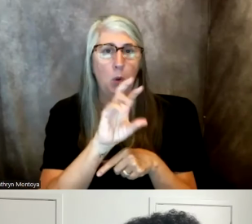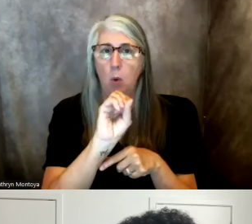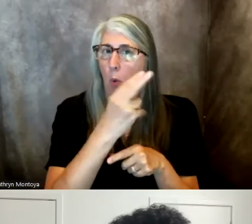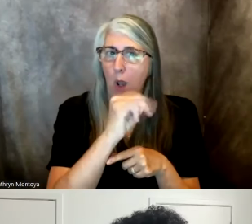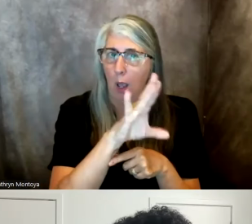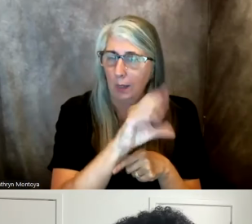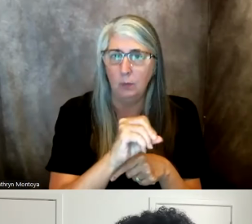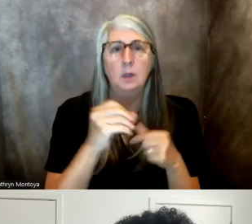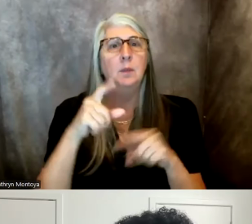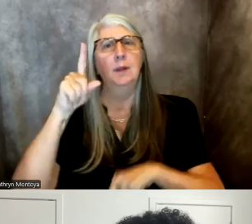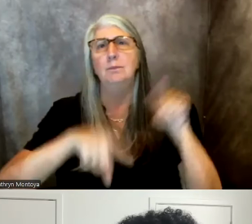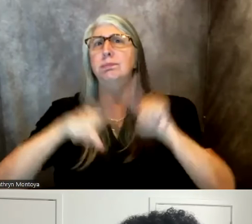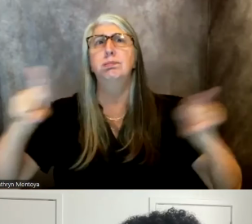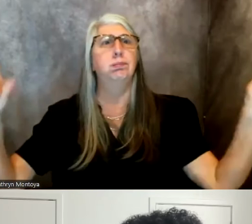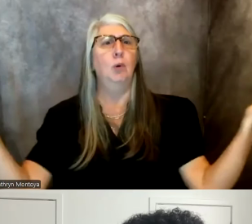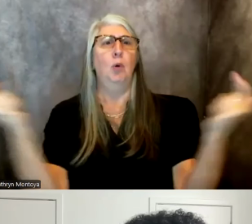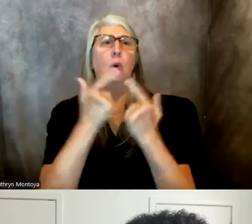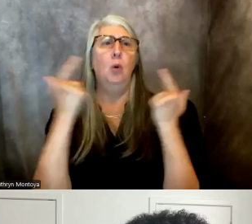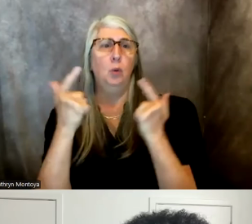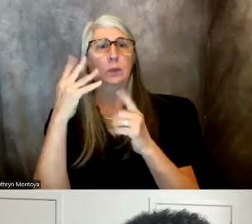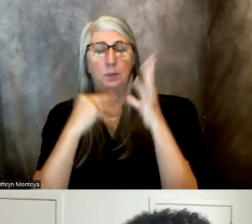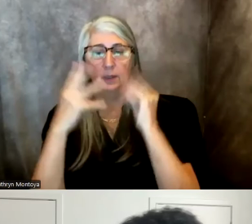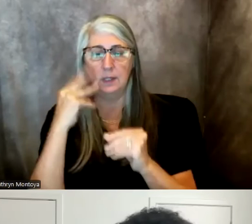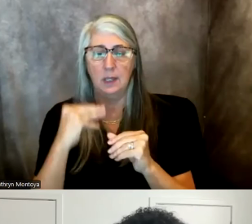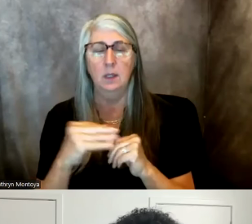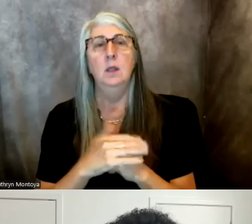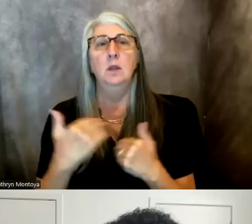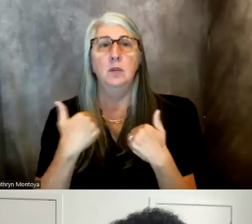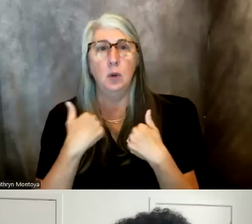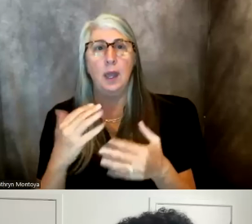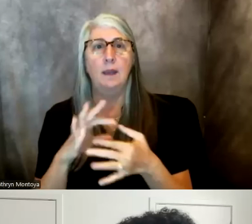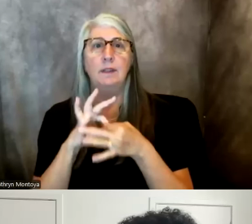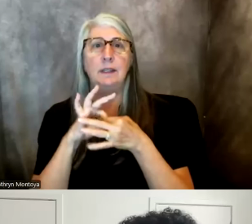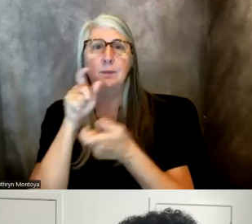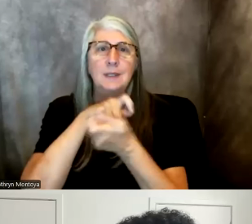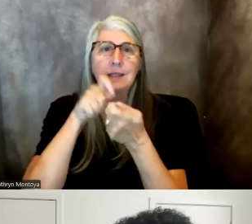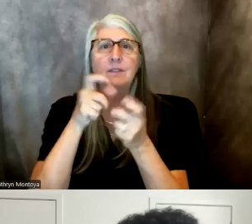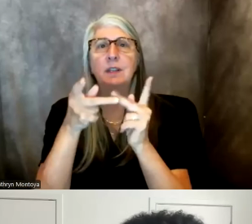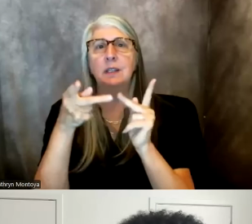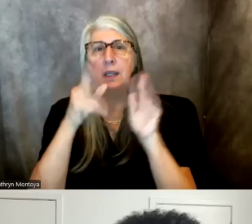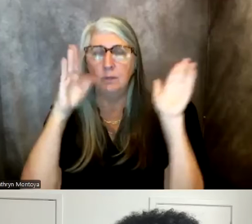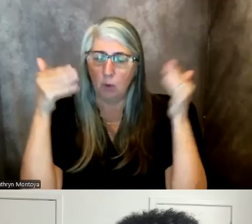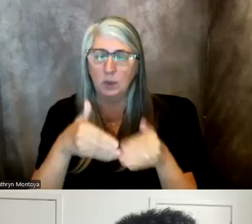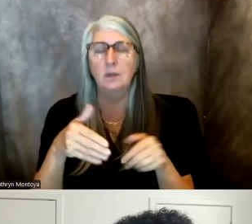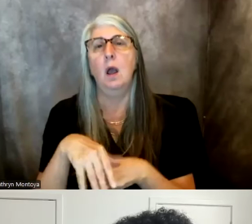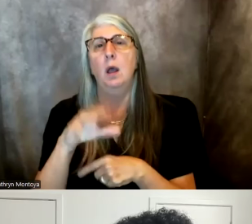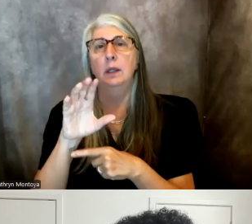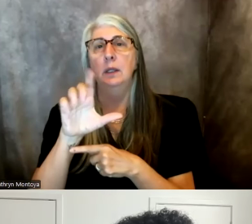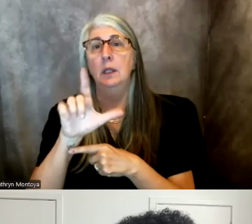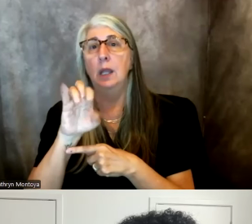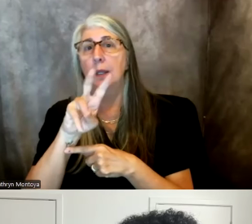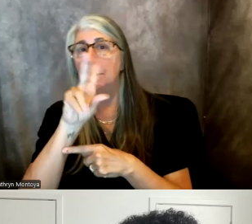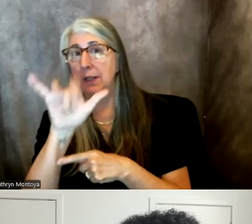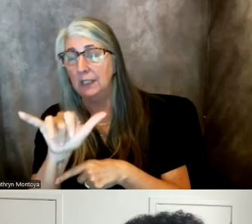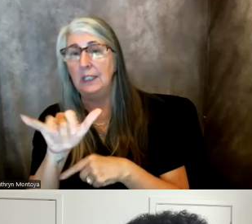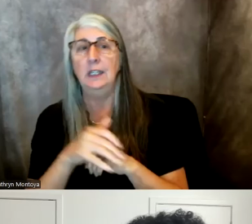that on the lower end, having state level guidance around liability, or on the higher end, state level legislation around liability would